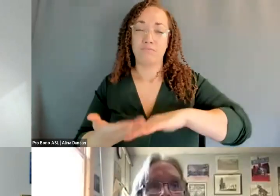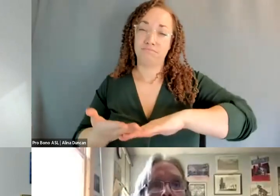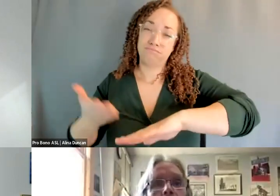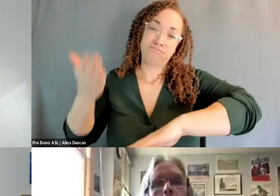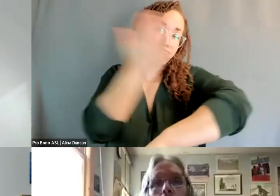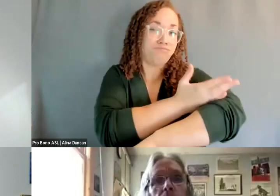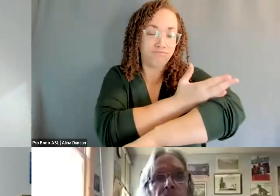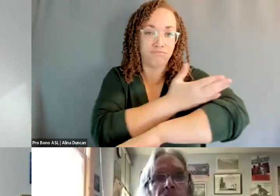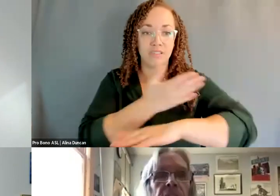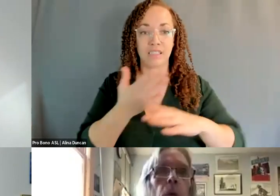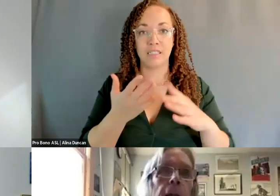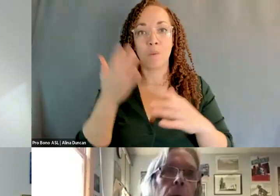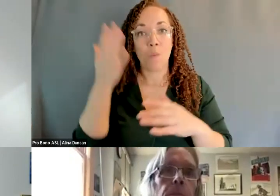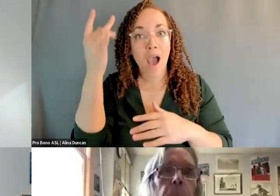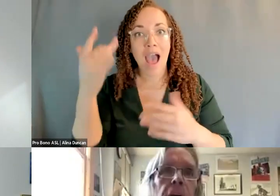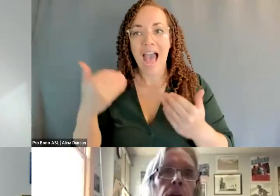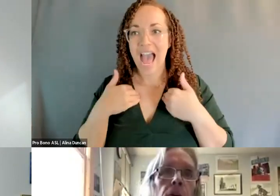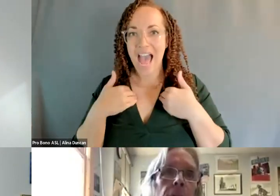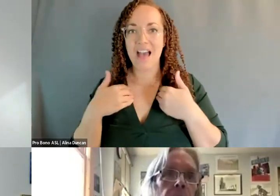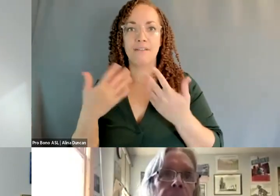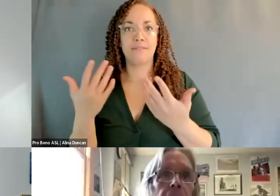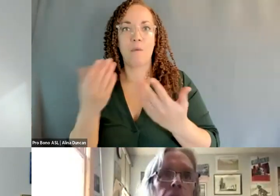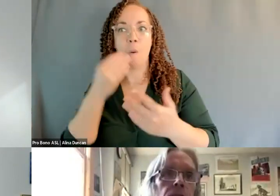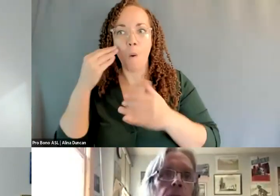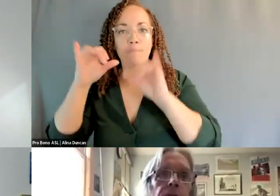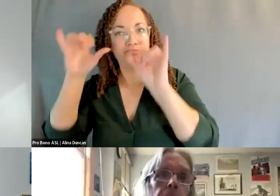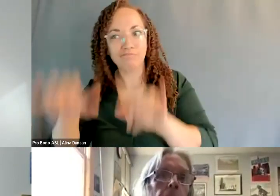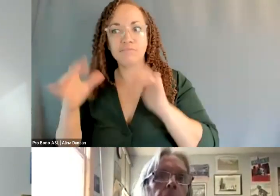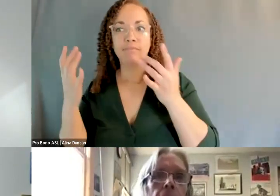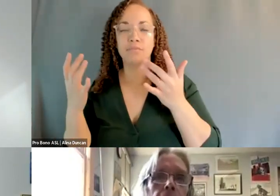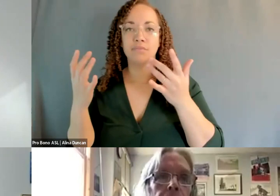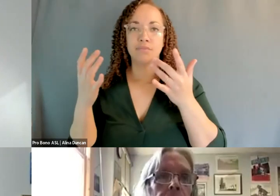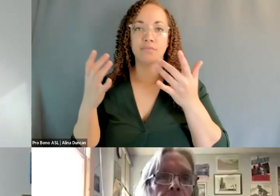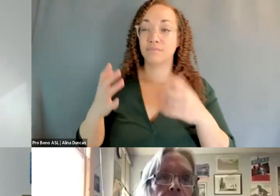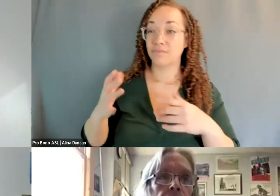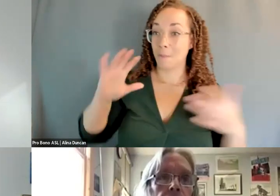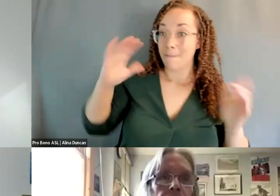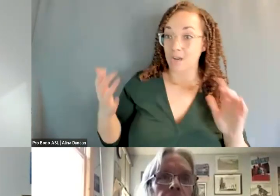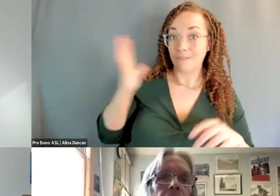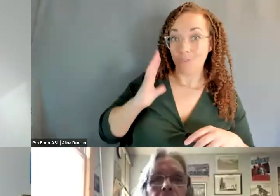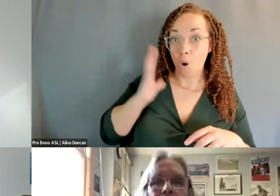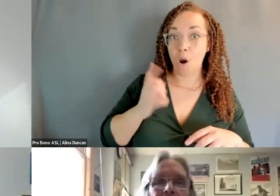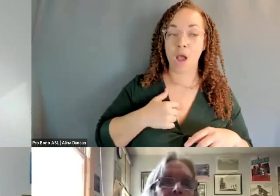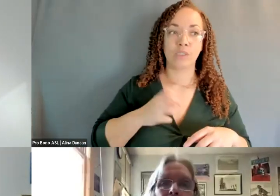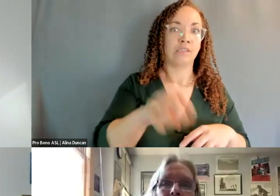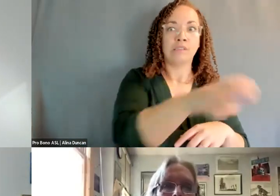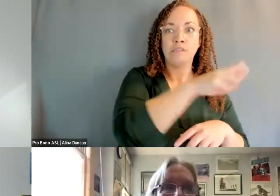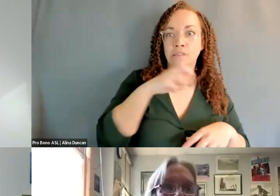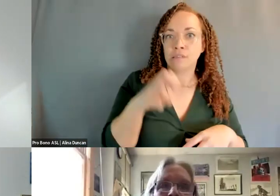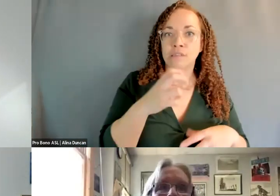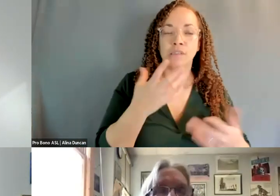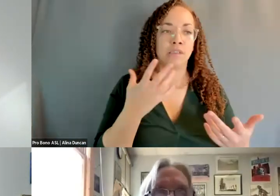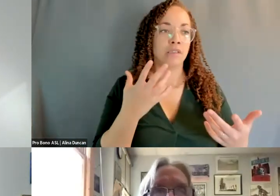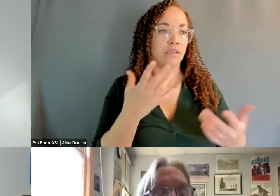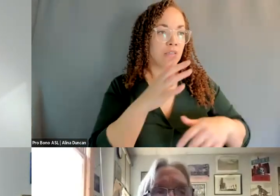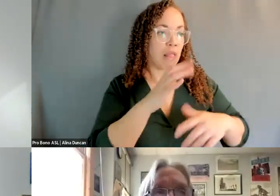stably housed, than when I was bouncing around and couch surfing and in and out of the streets. Like, it's